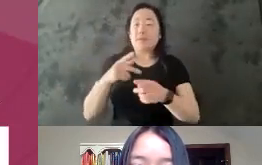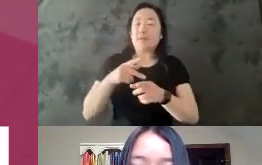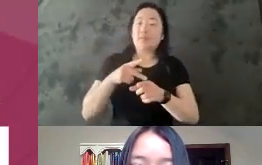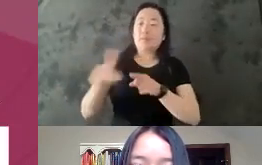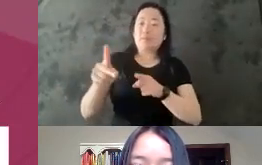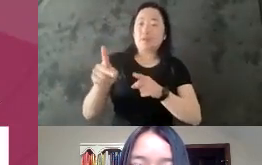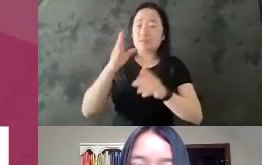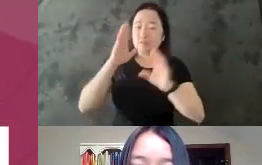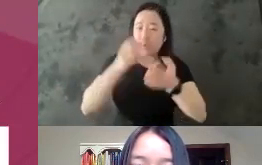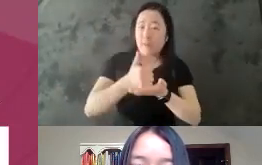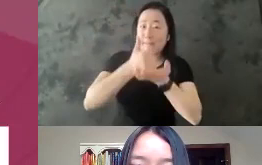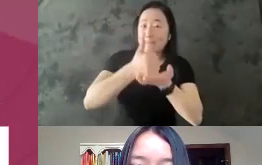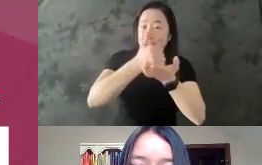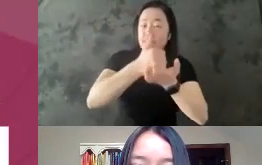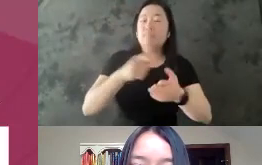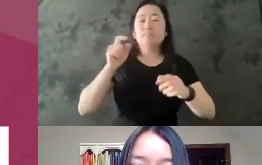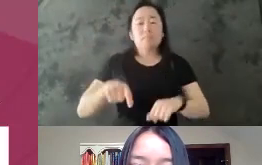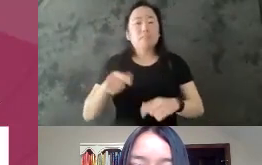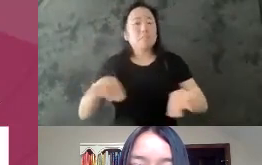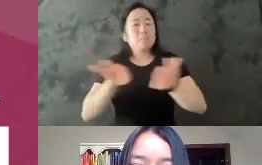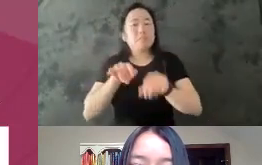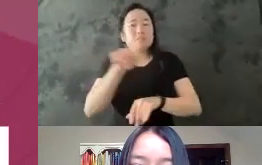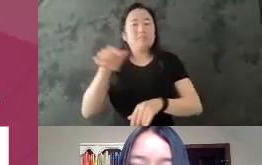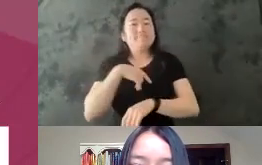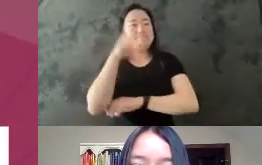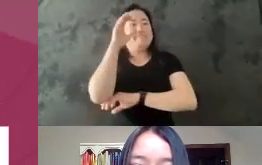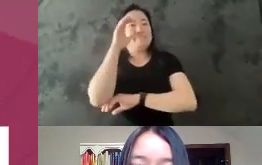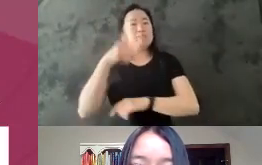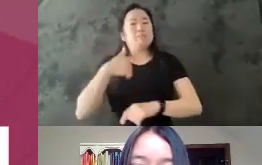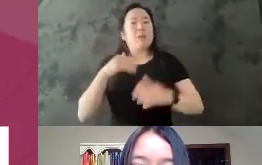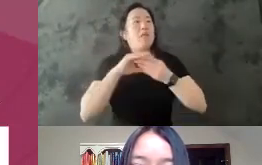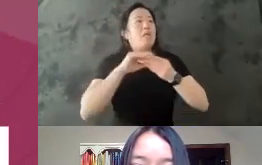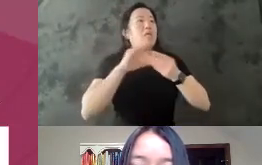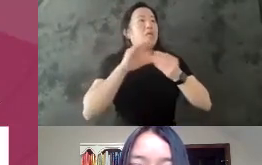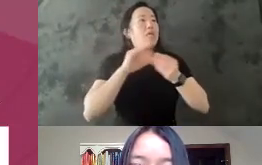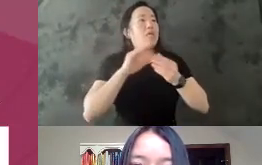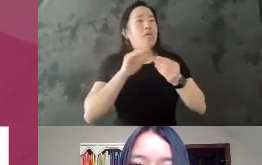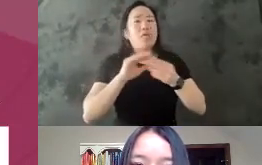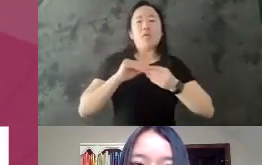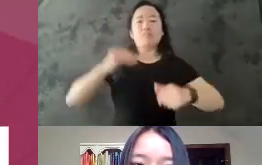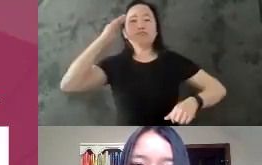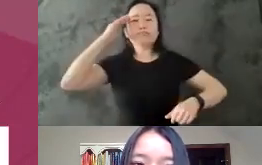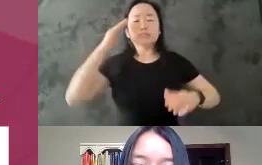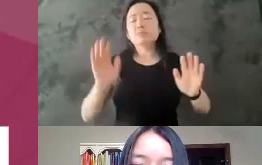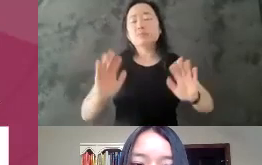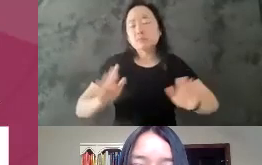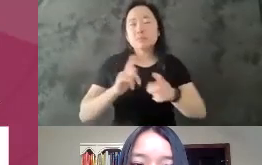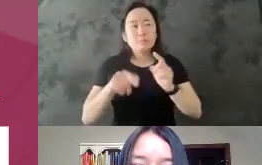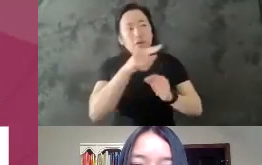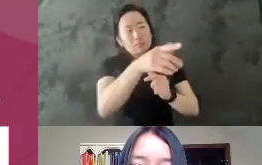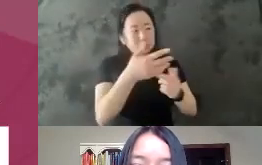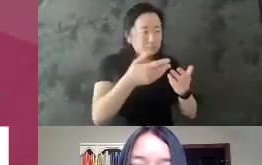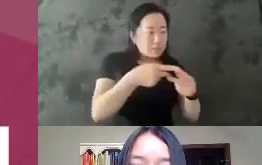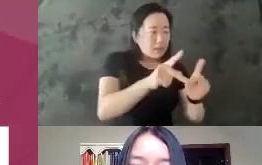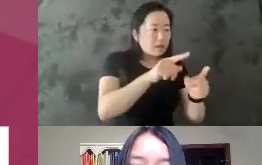should listen more than you speak, that it's really about putting the focus on that survivor and letting them share what they're comfortable